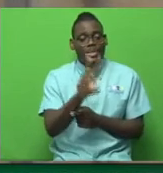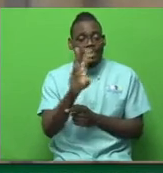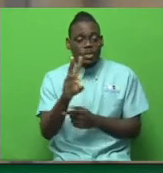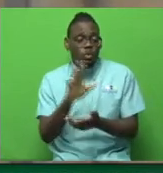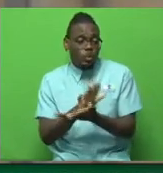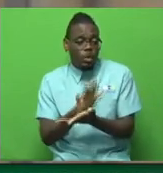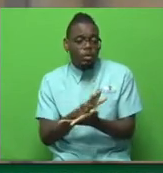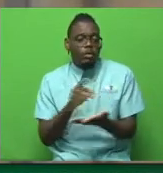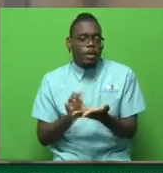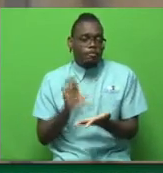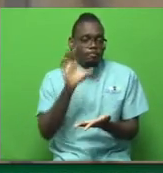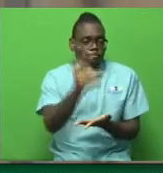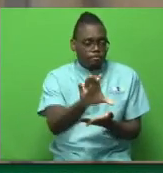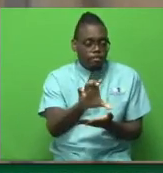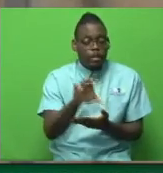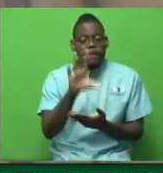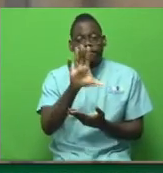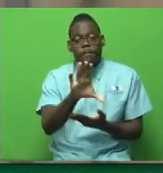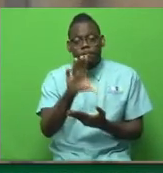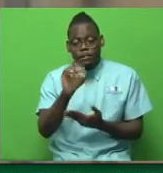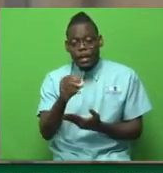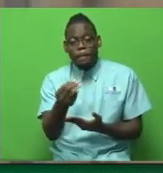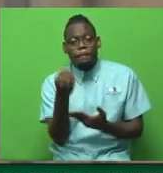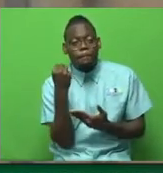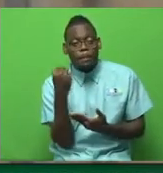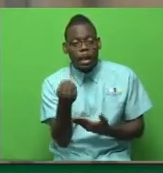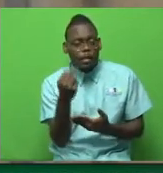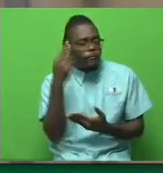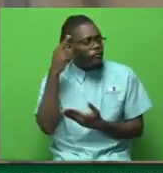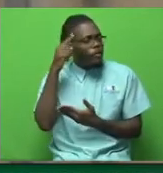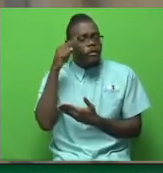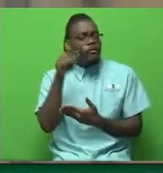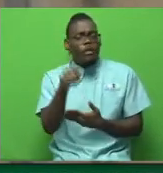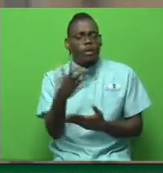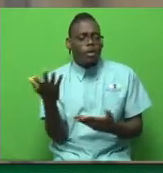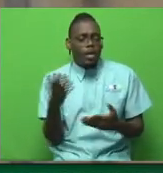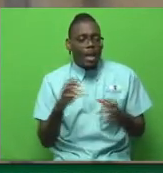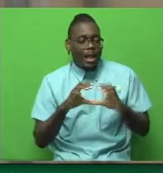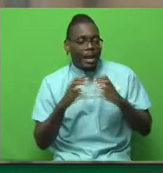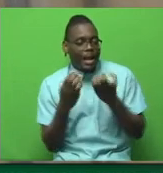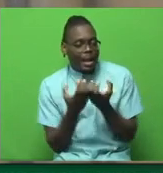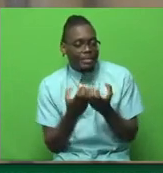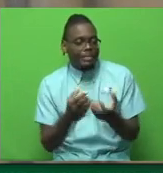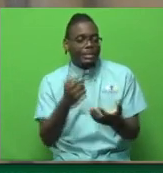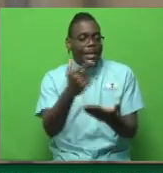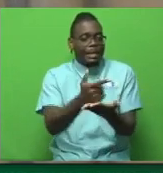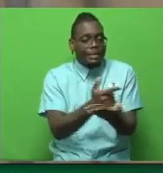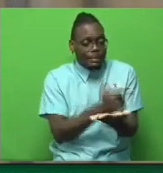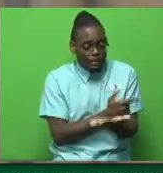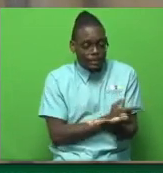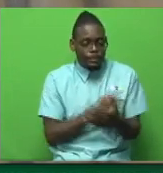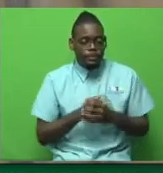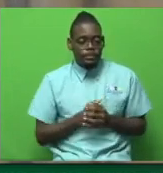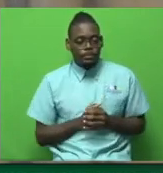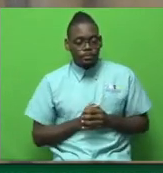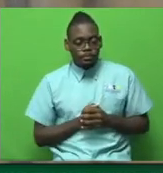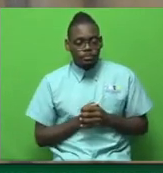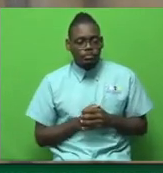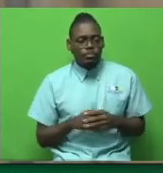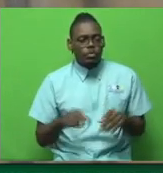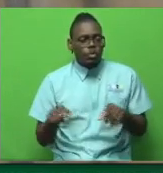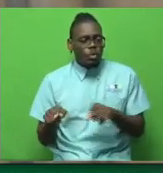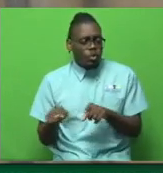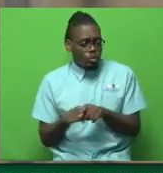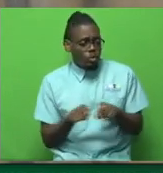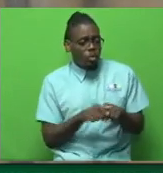50 million dollars has been given for immediate education so what are we doing and how are we proceeding to use that 50 million